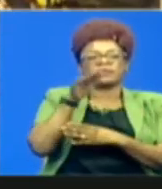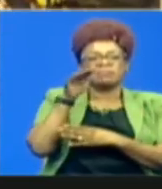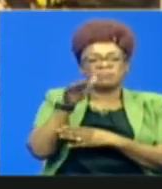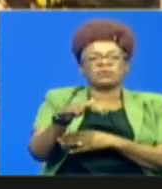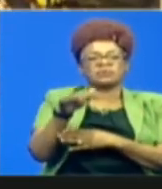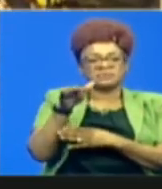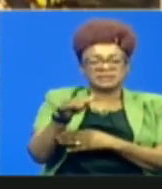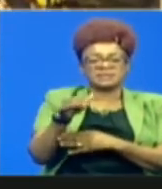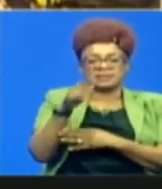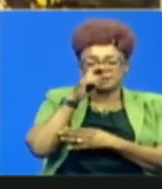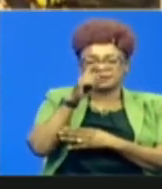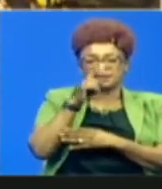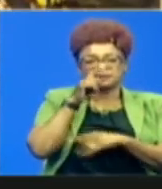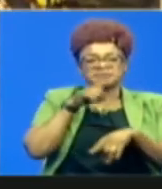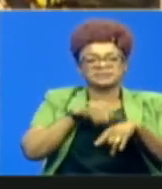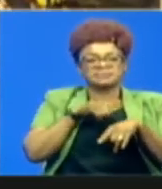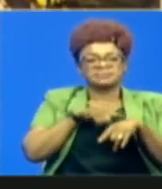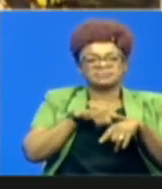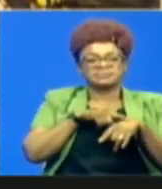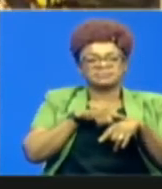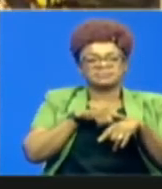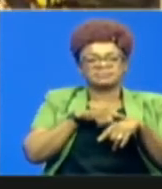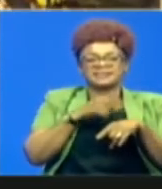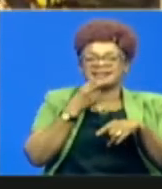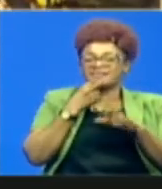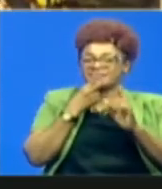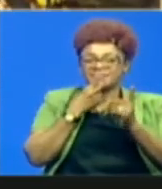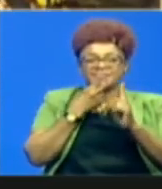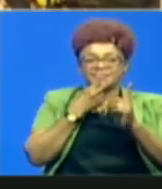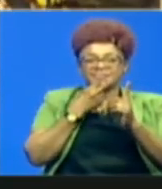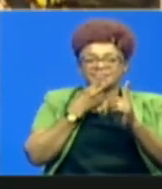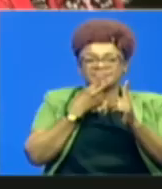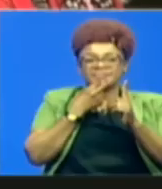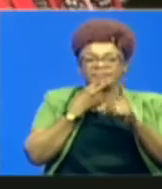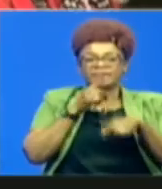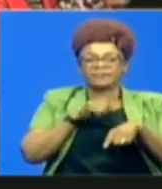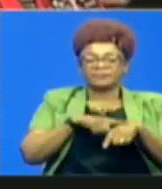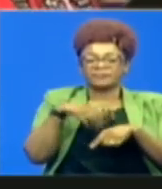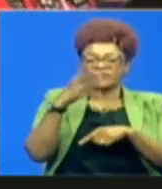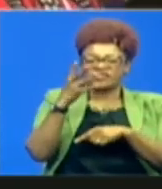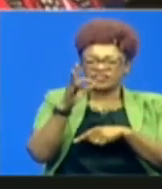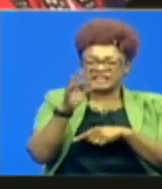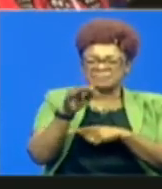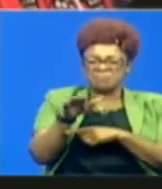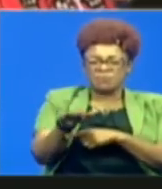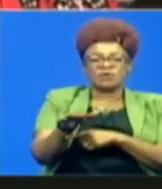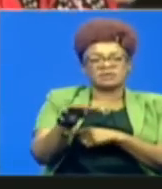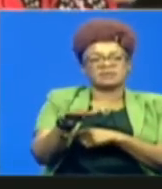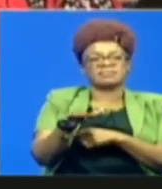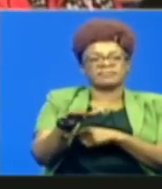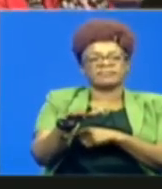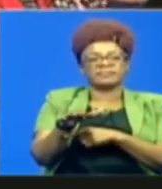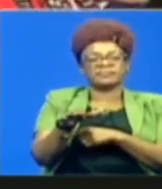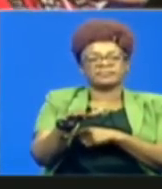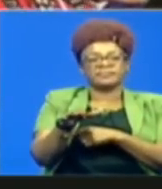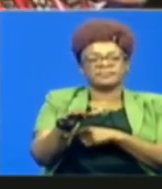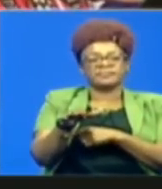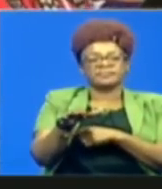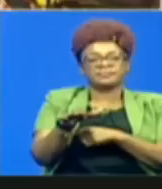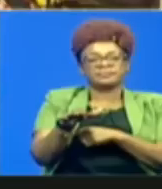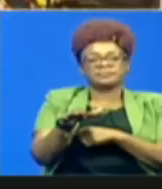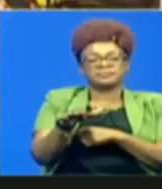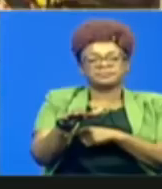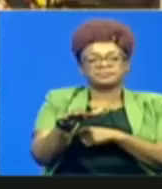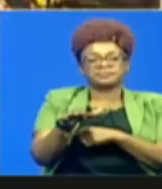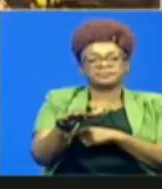Khan at, don't laugh, I was at Aga Khan by 4:30 a.m. I looked at the results.